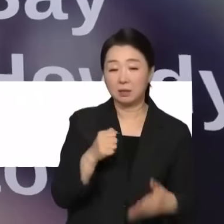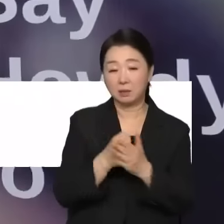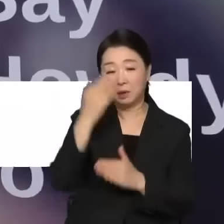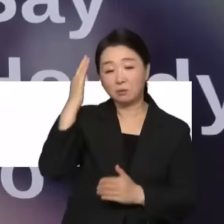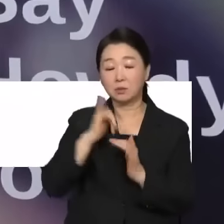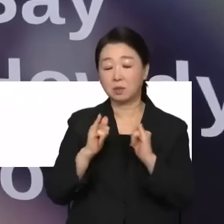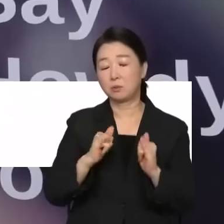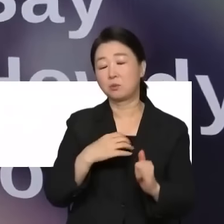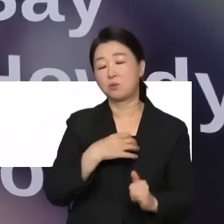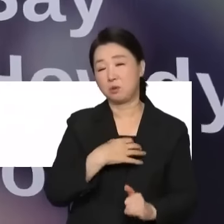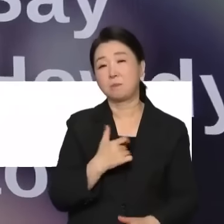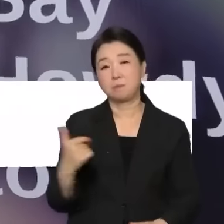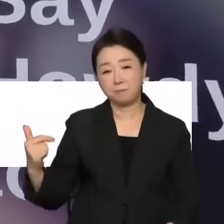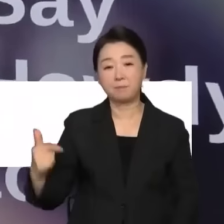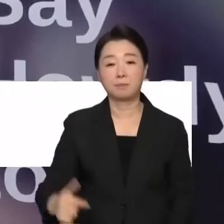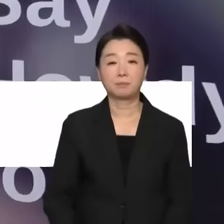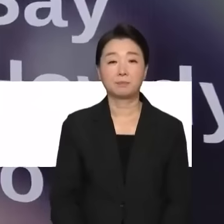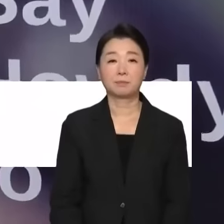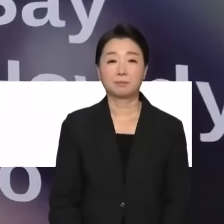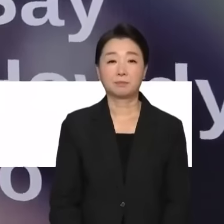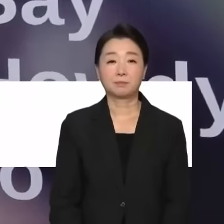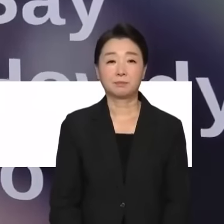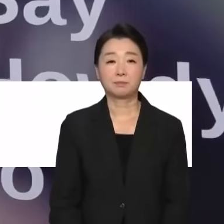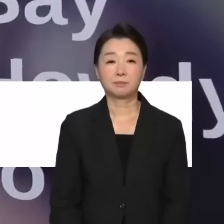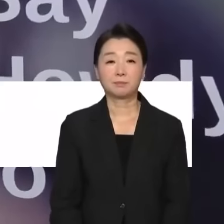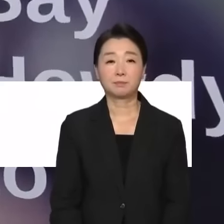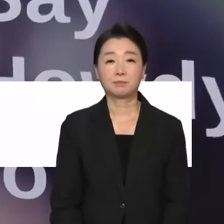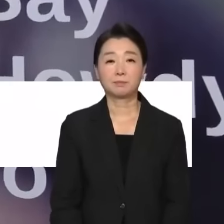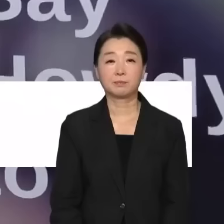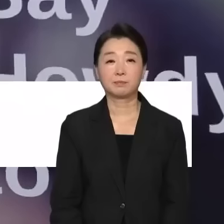deal with the Kim Jong-un, which would